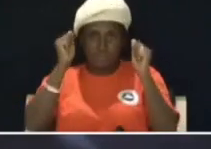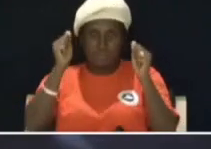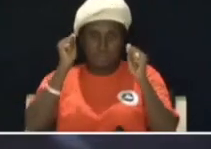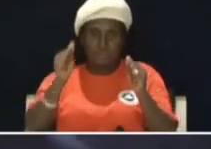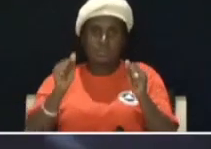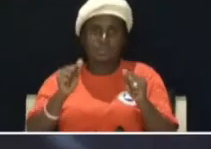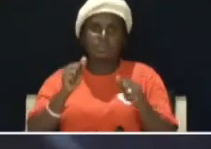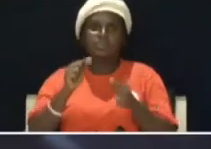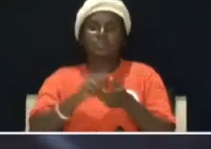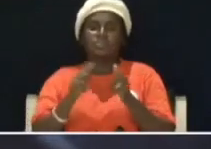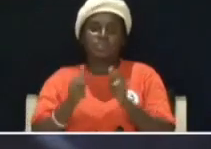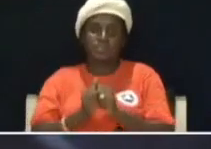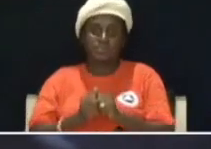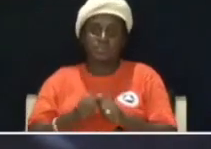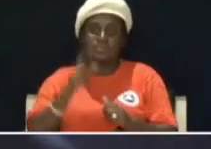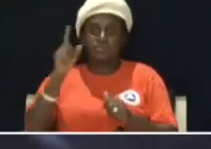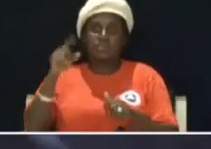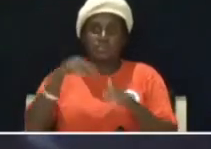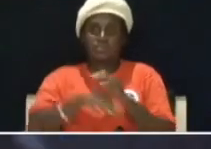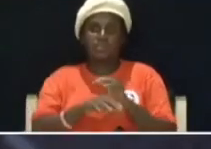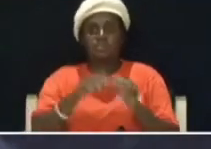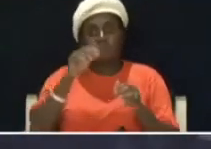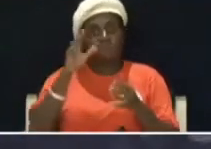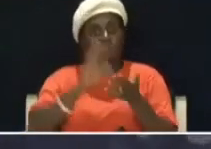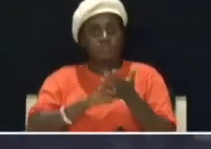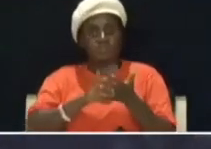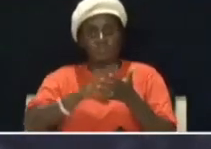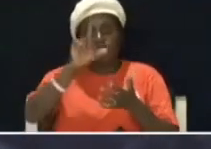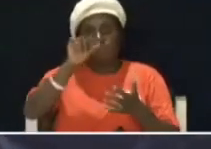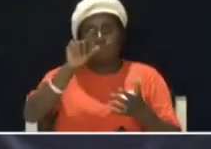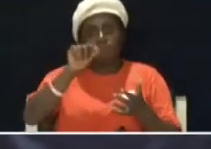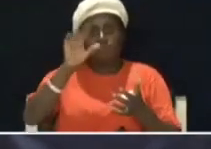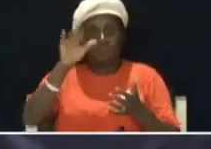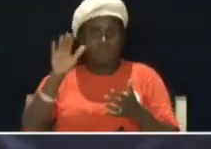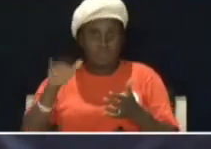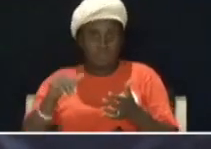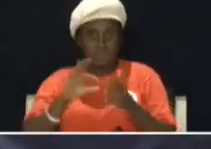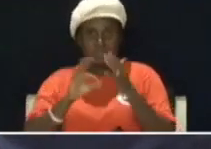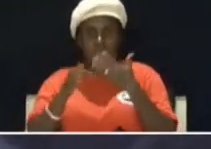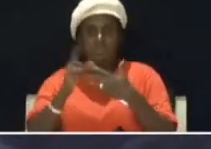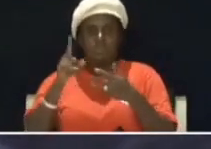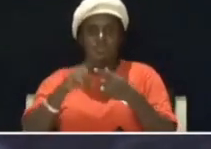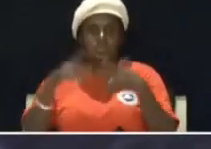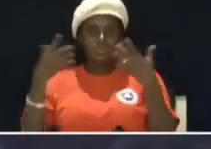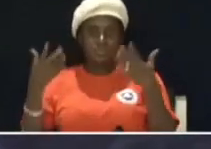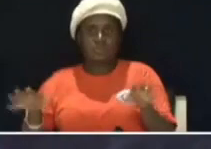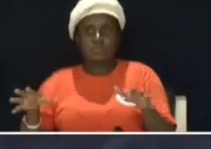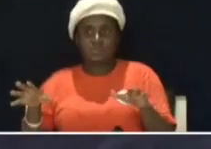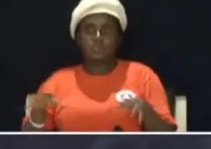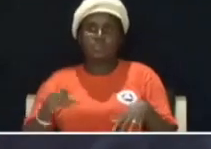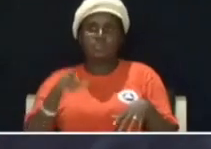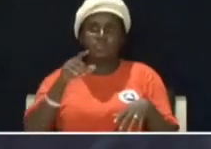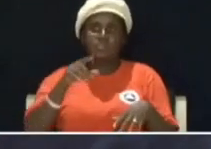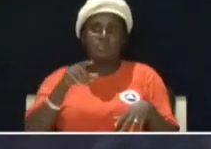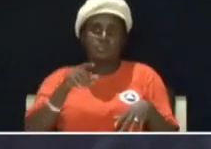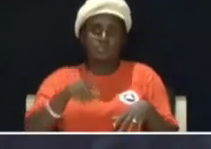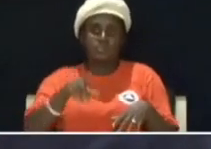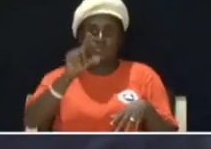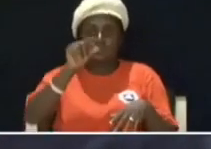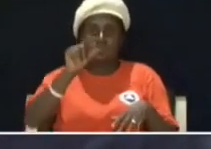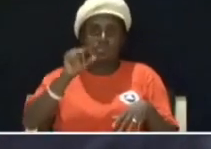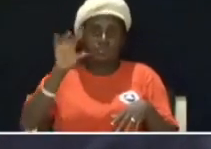got admission into school 2015 February, and I was supposed to finish graduate